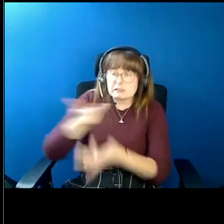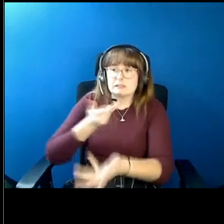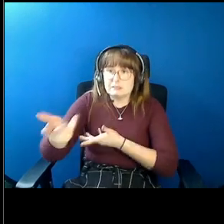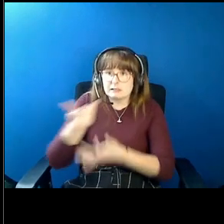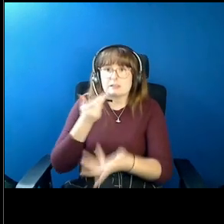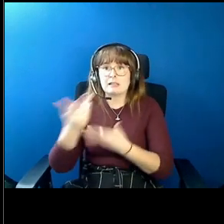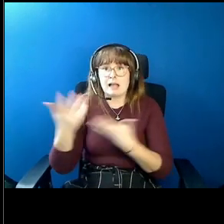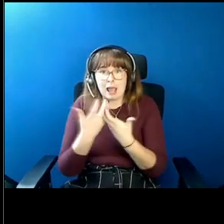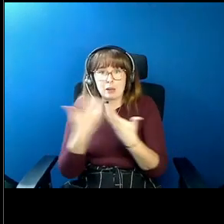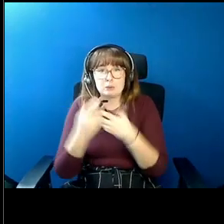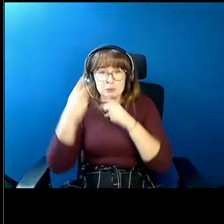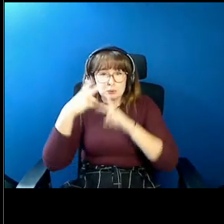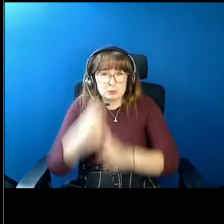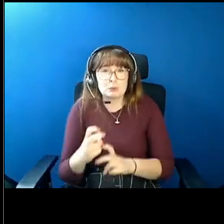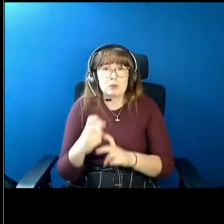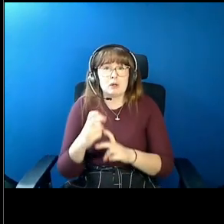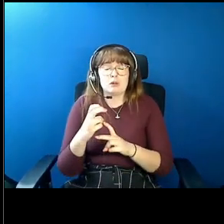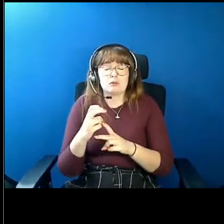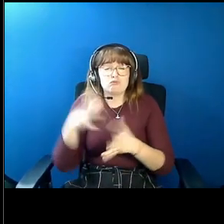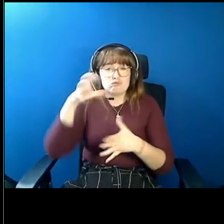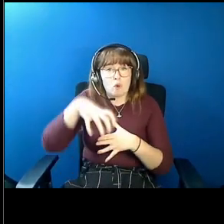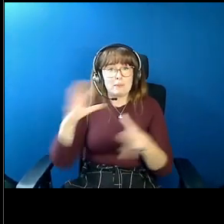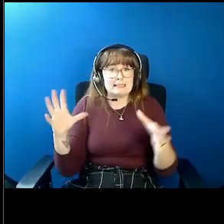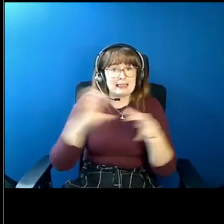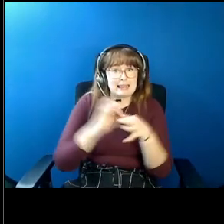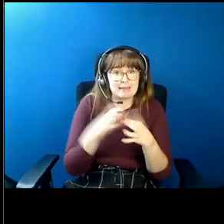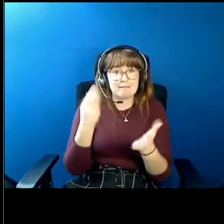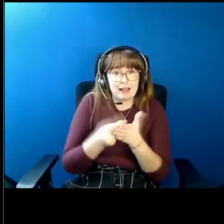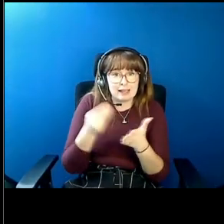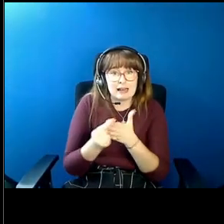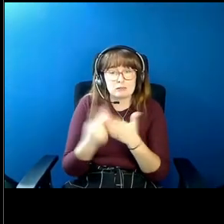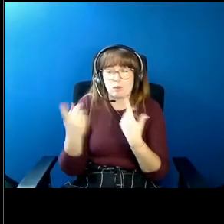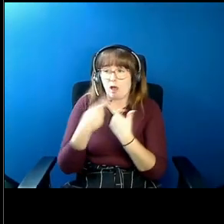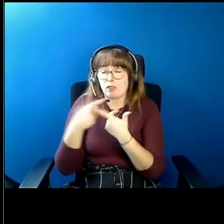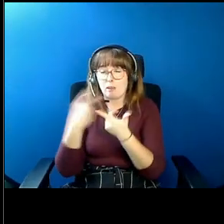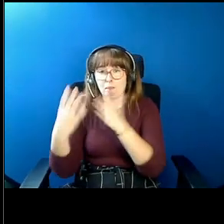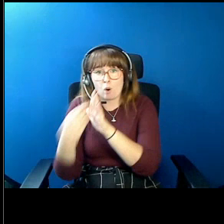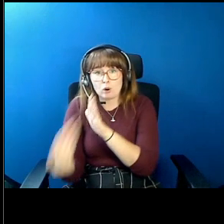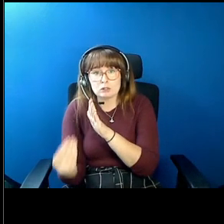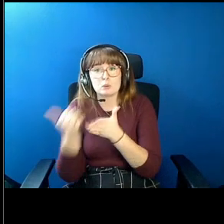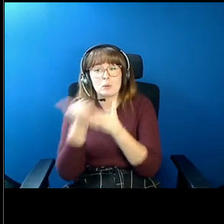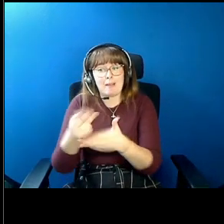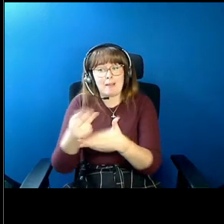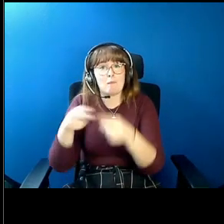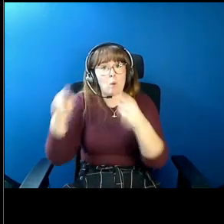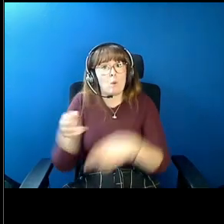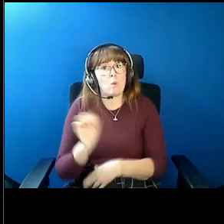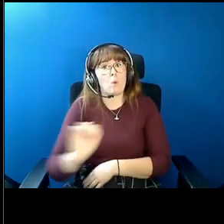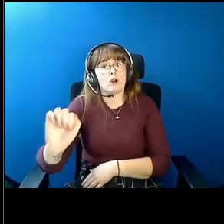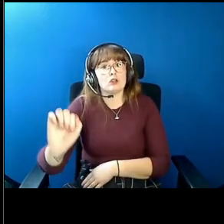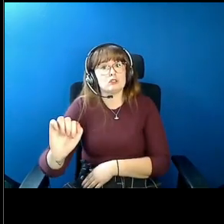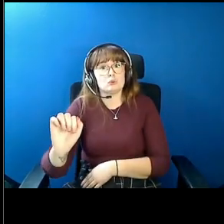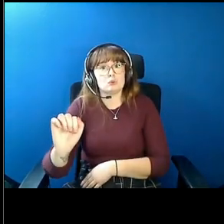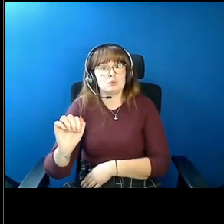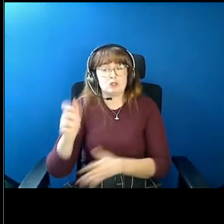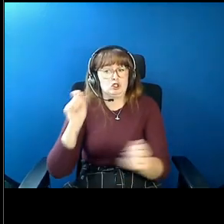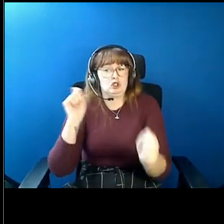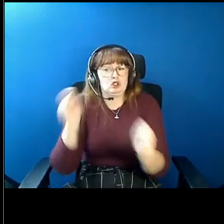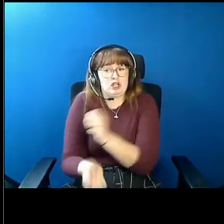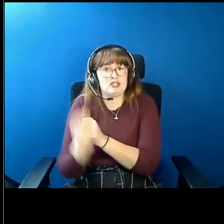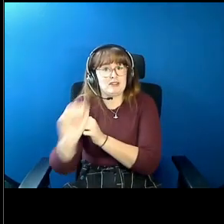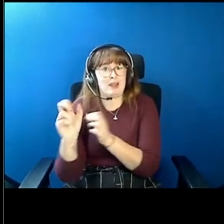things like property-linked finance potentially and other innovative models to help homeowners to take that step of